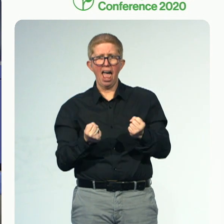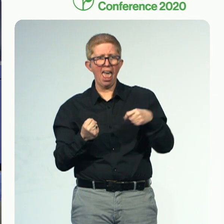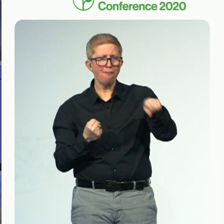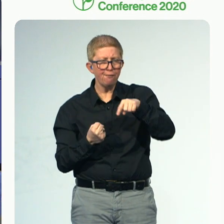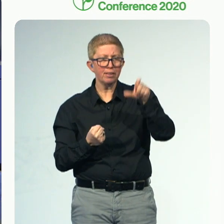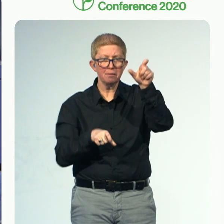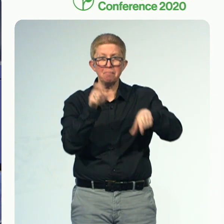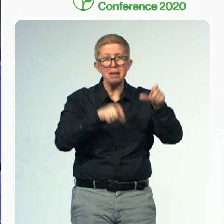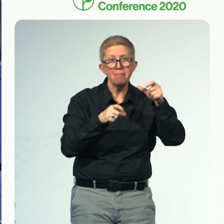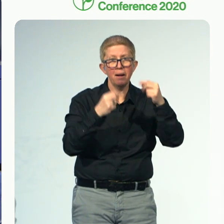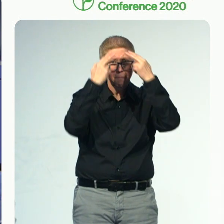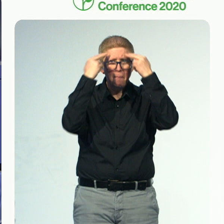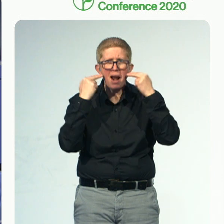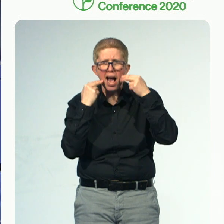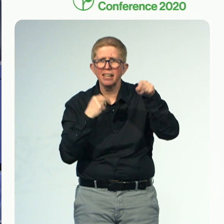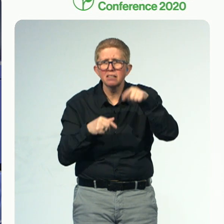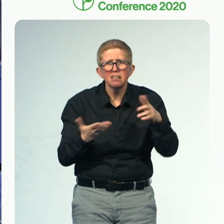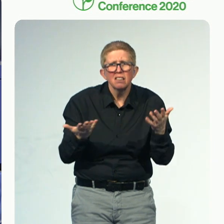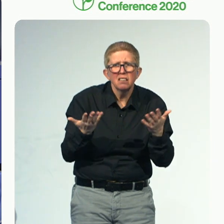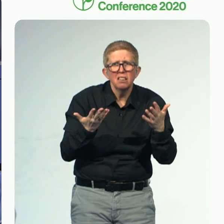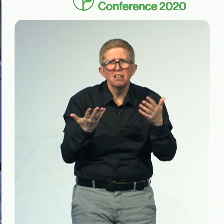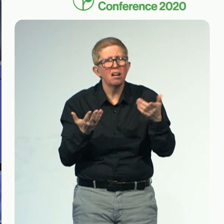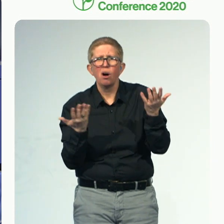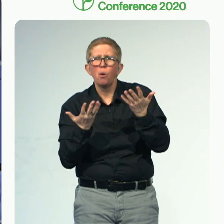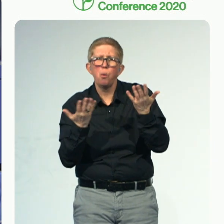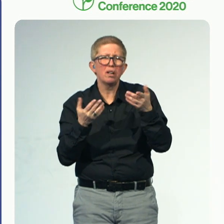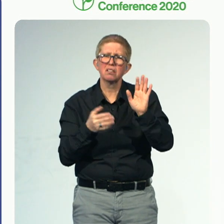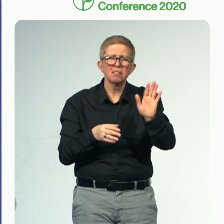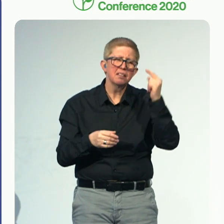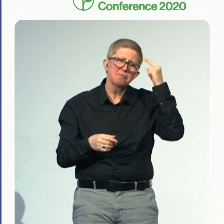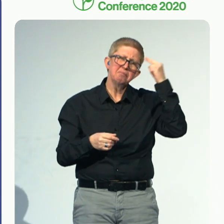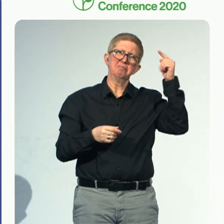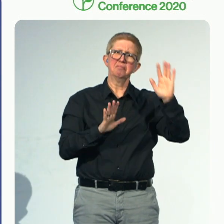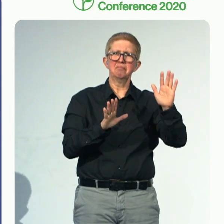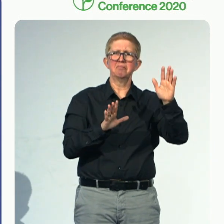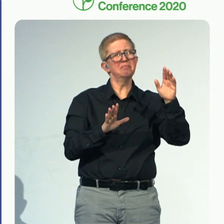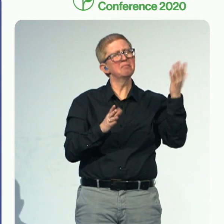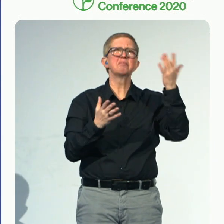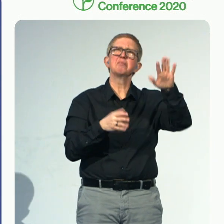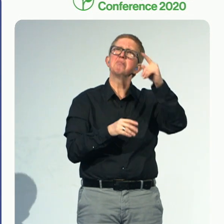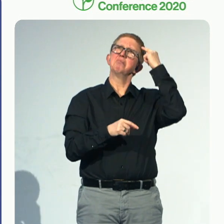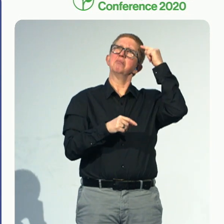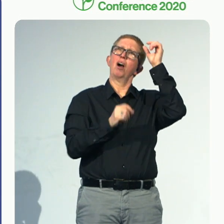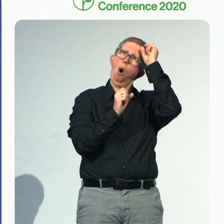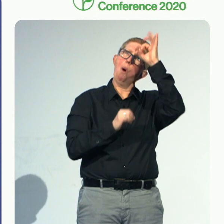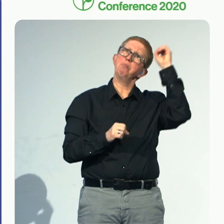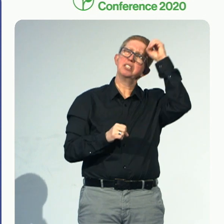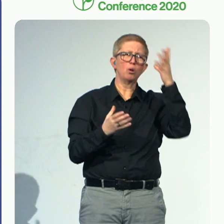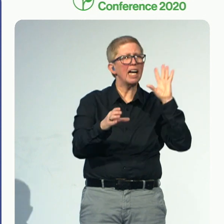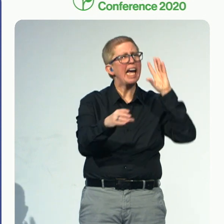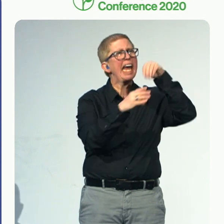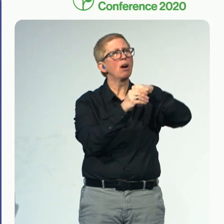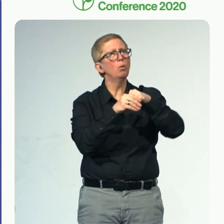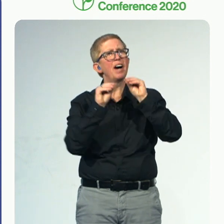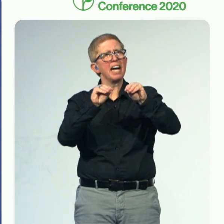about the general understanding what inclusive education is? Thank you, Michael. What I really want us to remember, and I